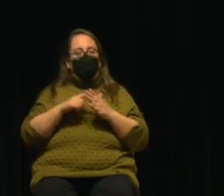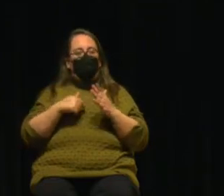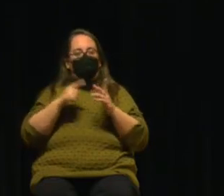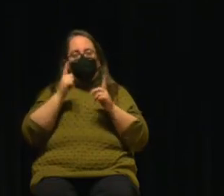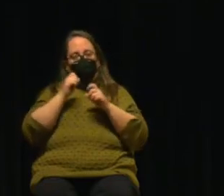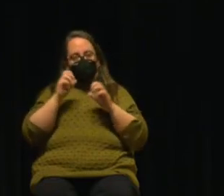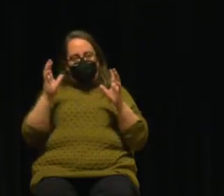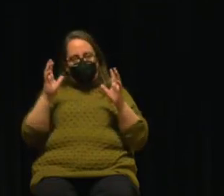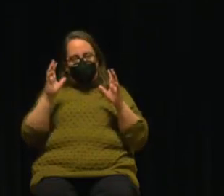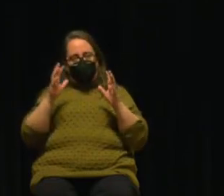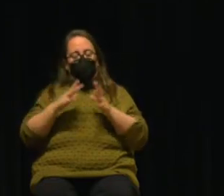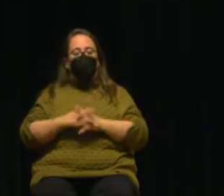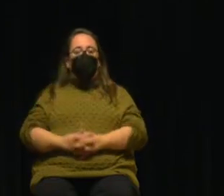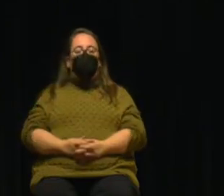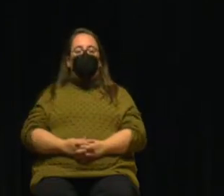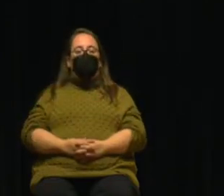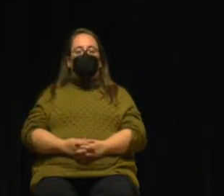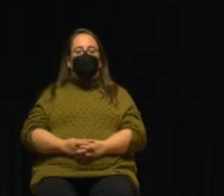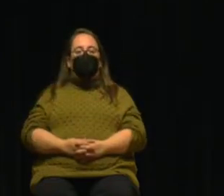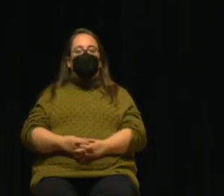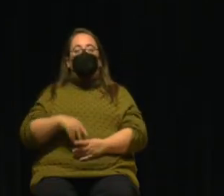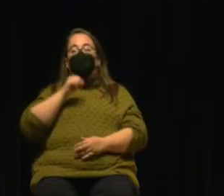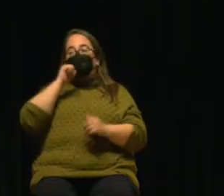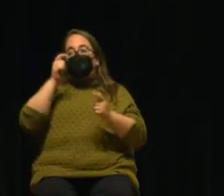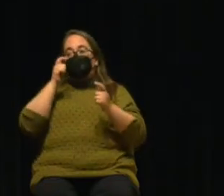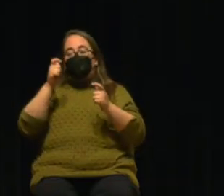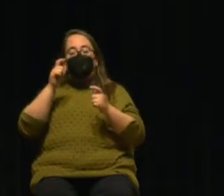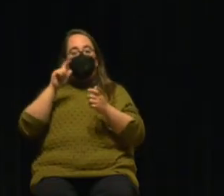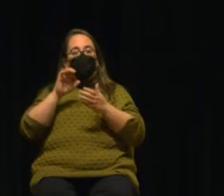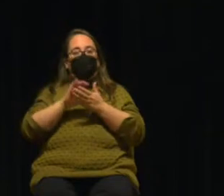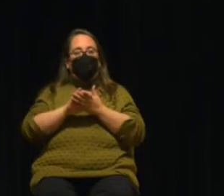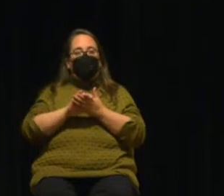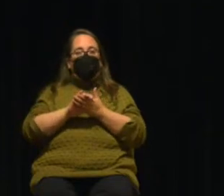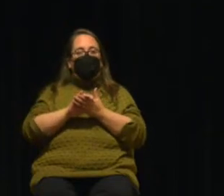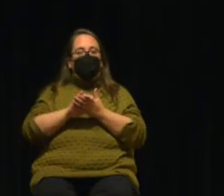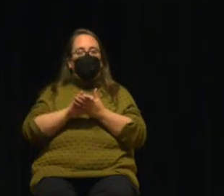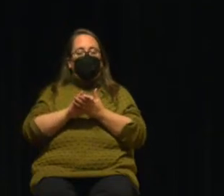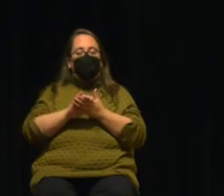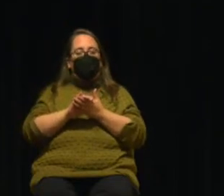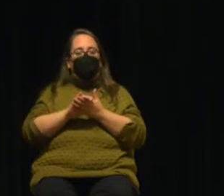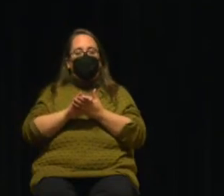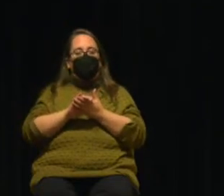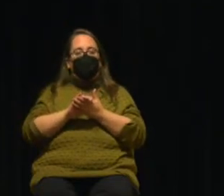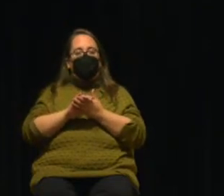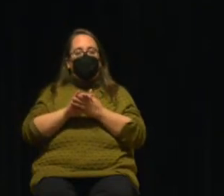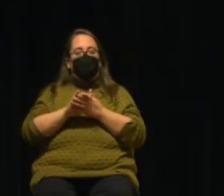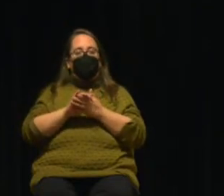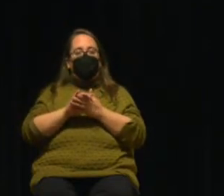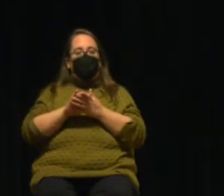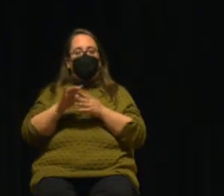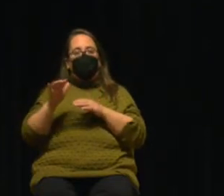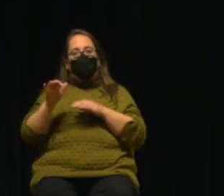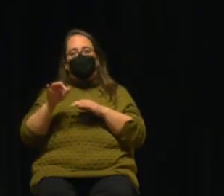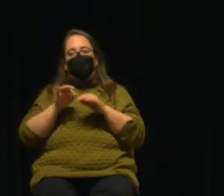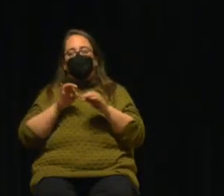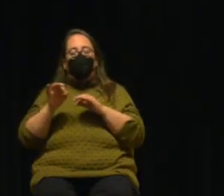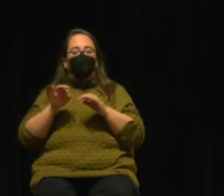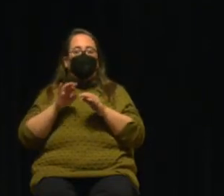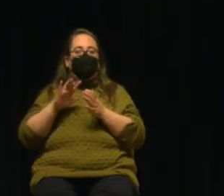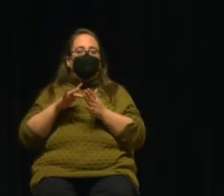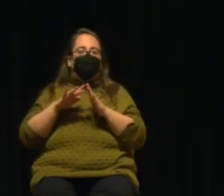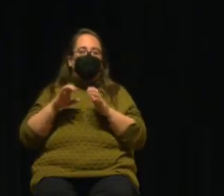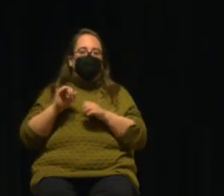imagine. He's not an elitist who believes in a Black elite defined by middle-class status,